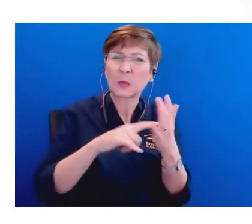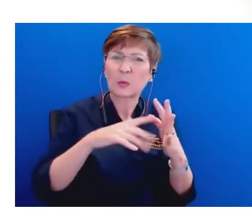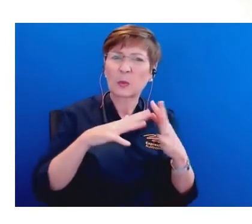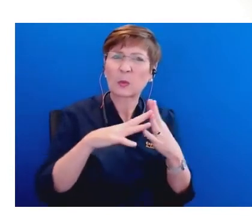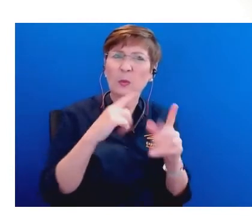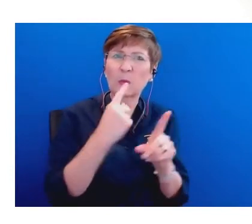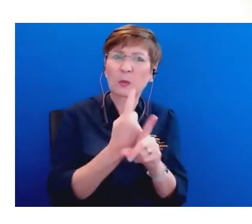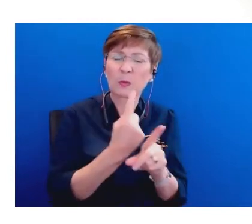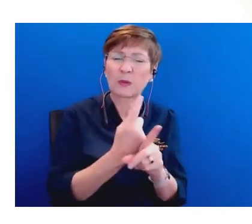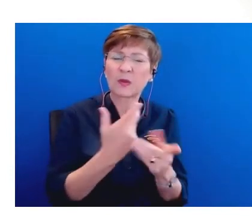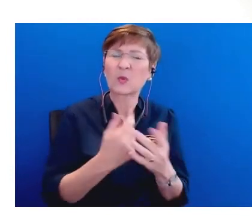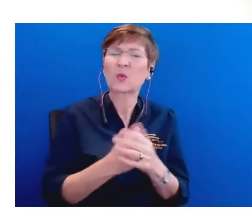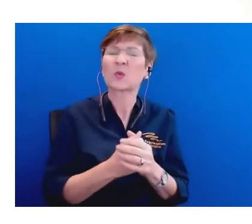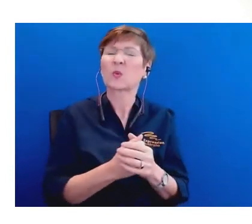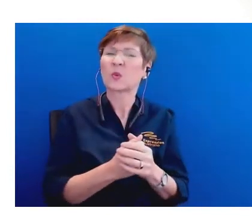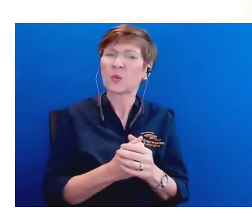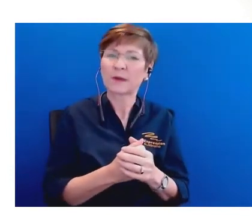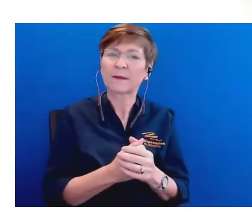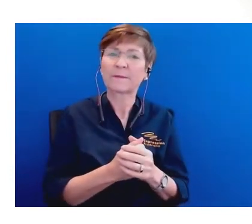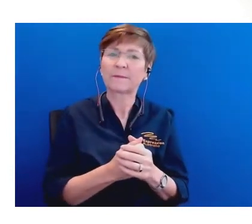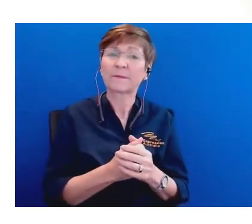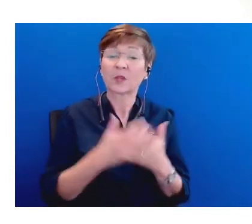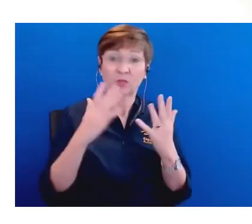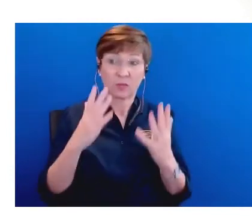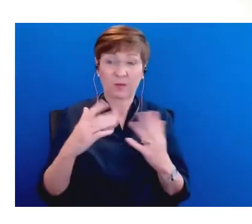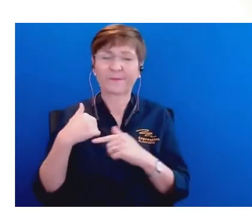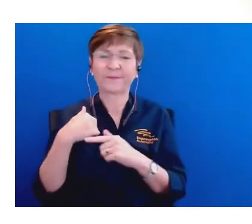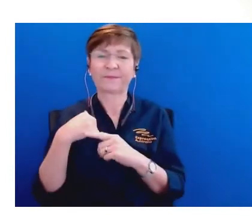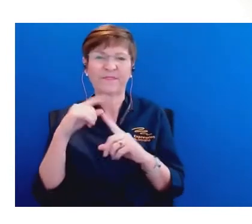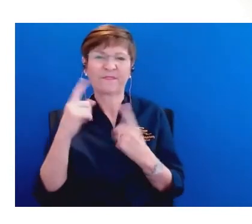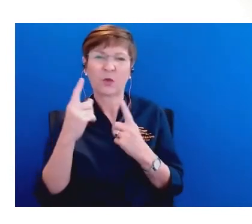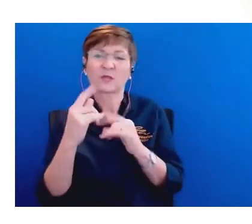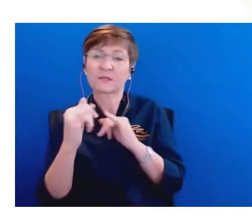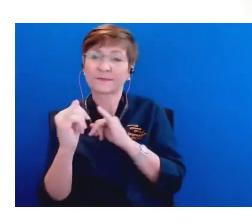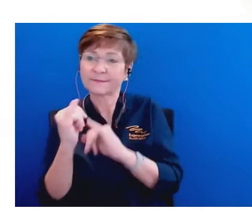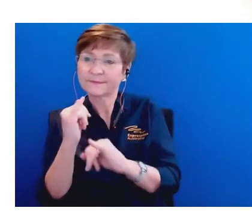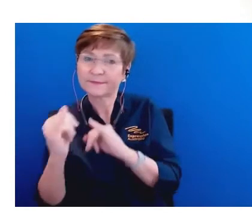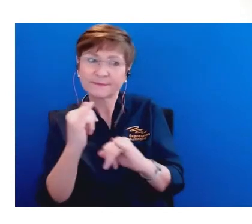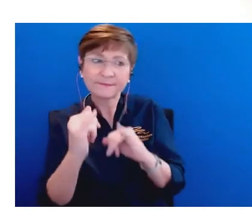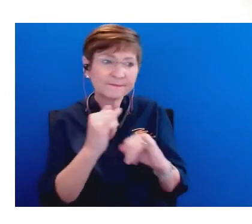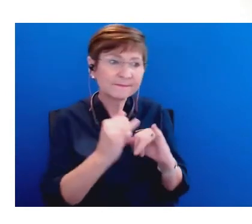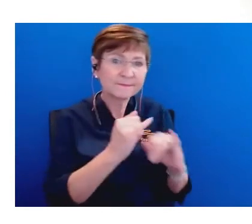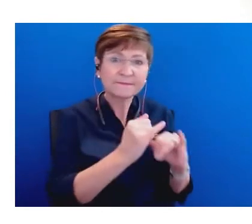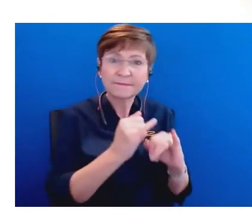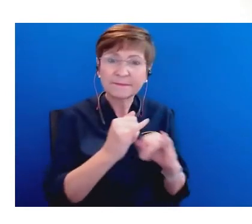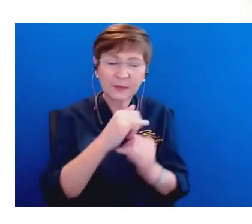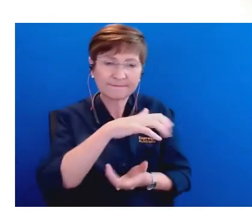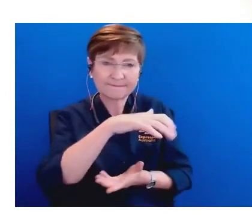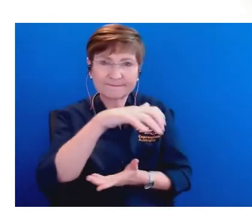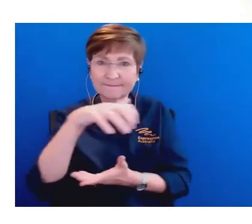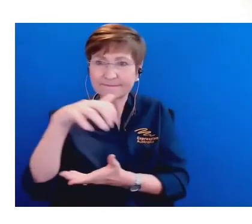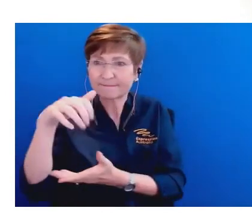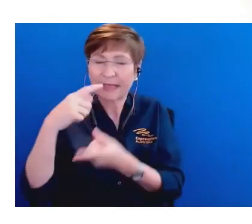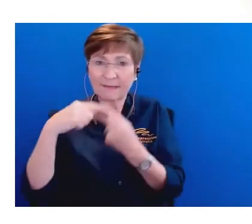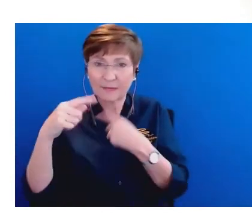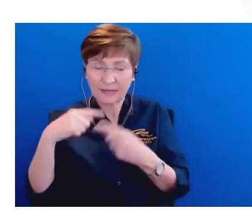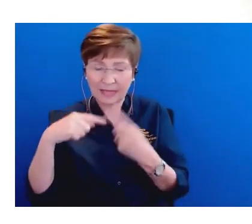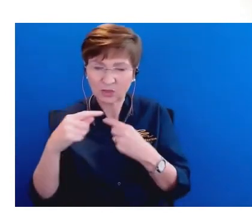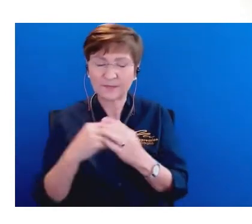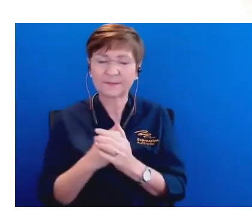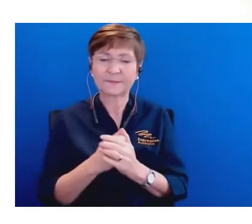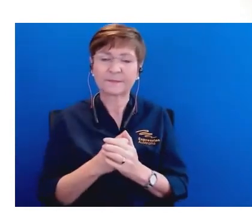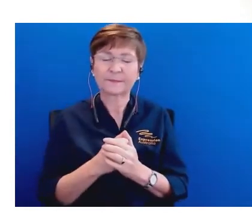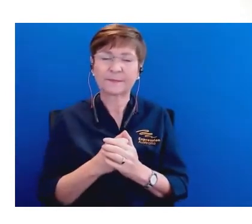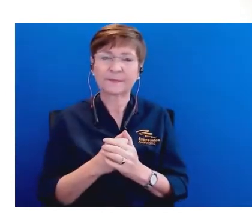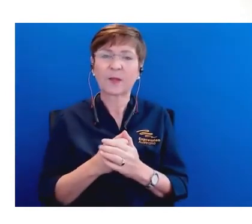And so the findings from this initial interview research and these discussions with service providers led us to conduct